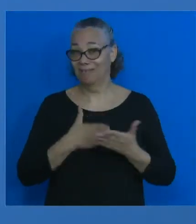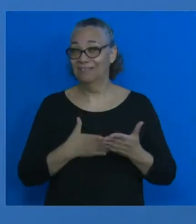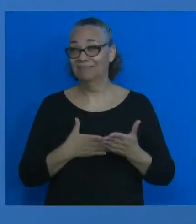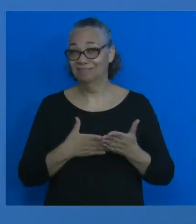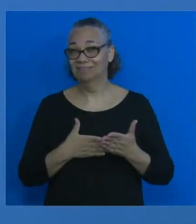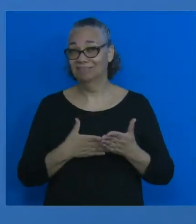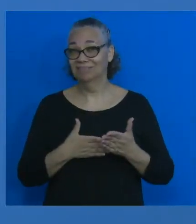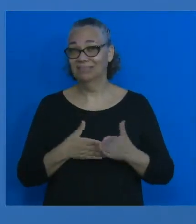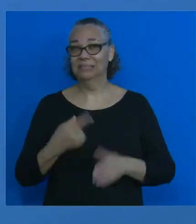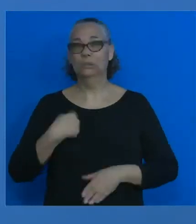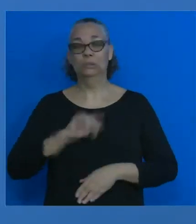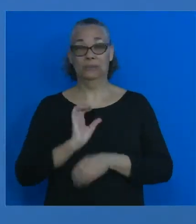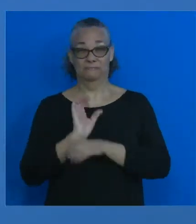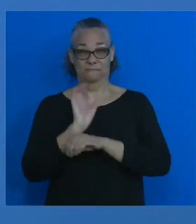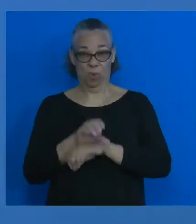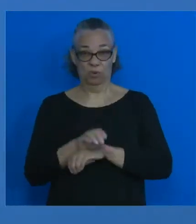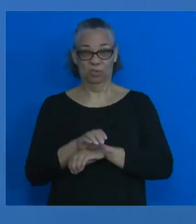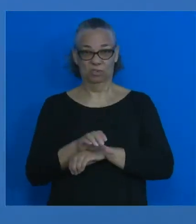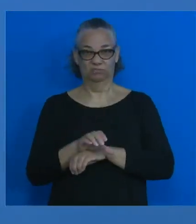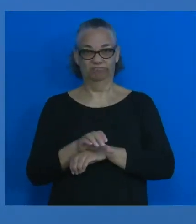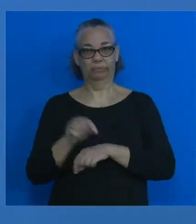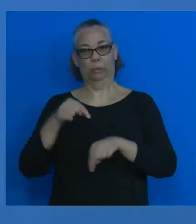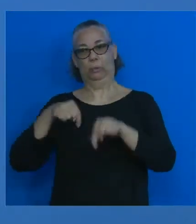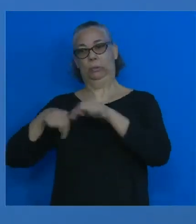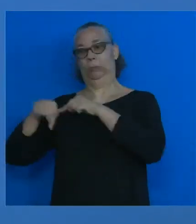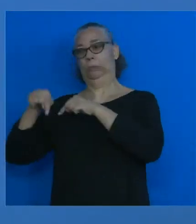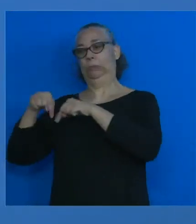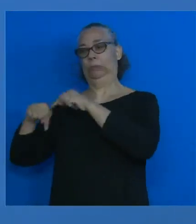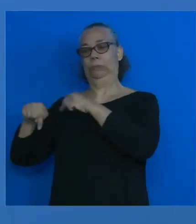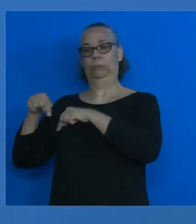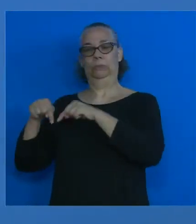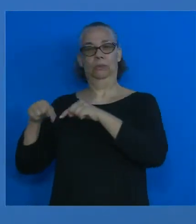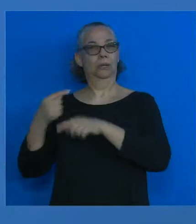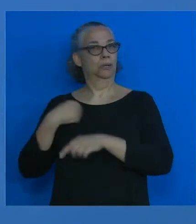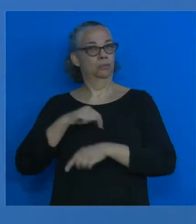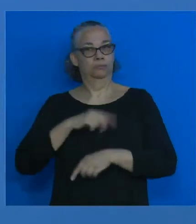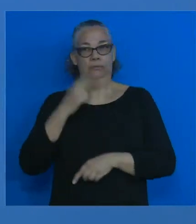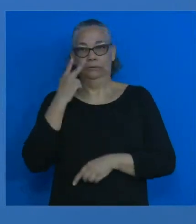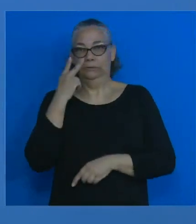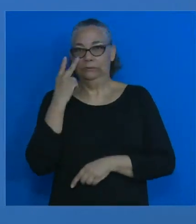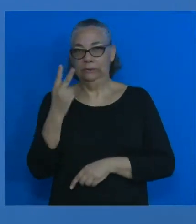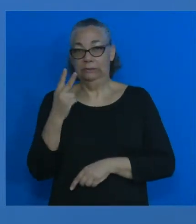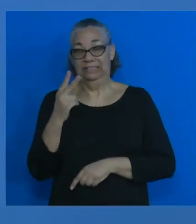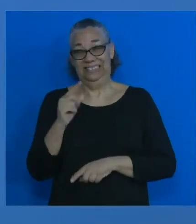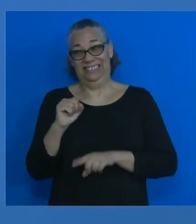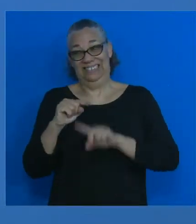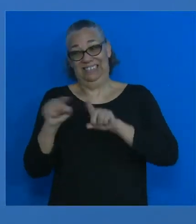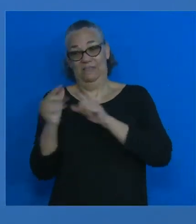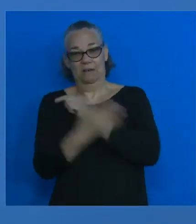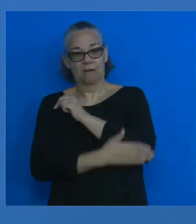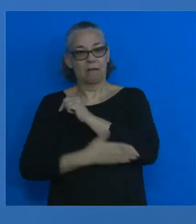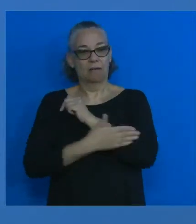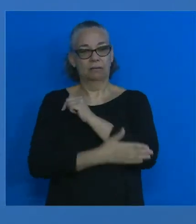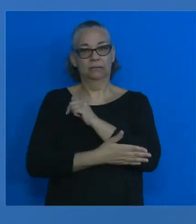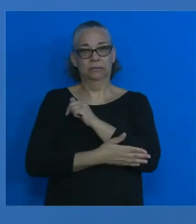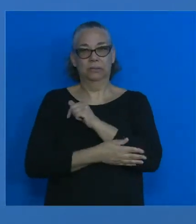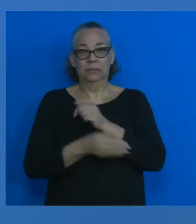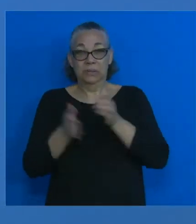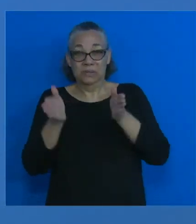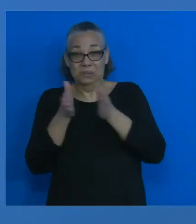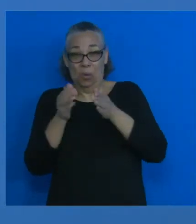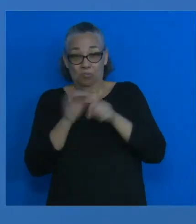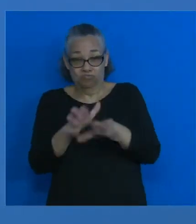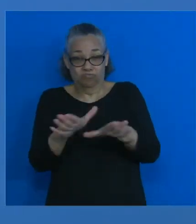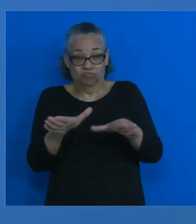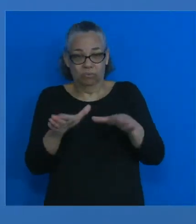will be forced to do so. And we have seen in other countries where small outbreaks have